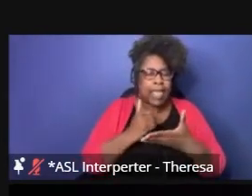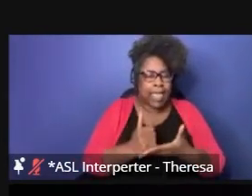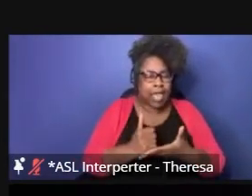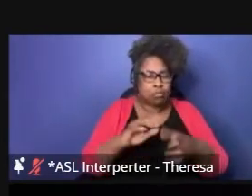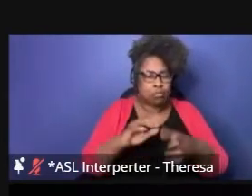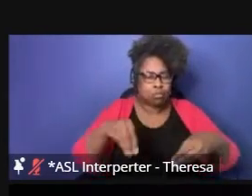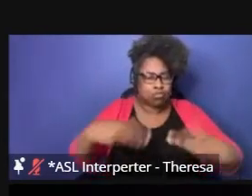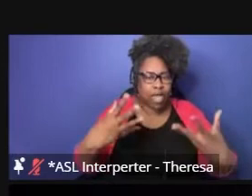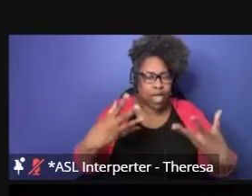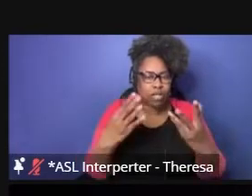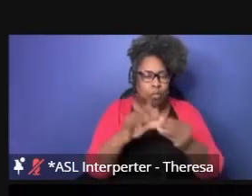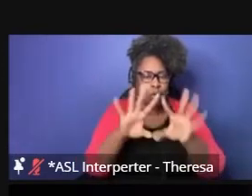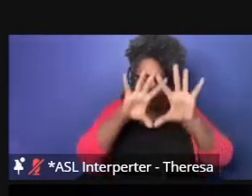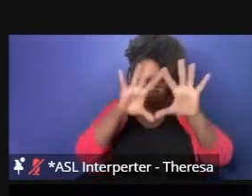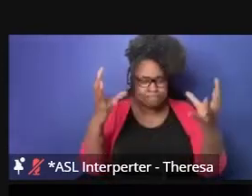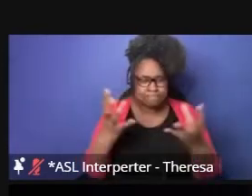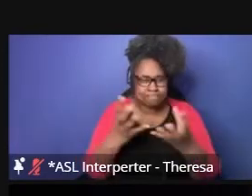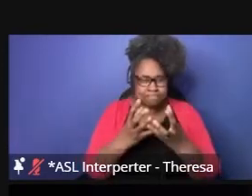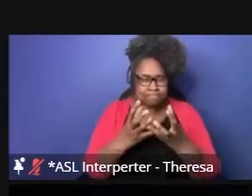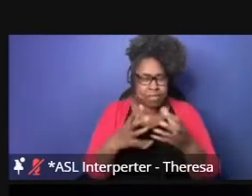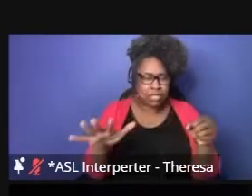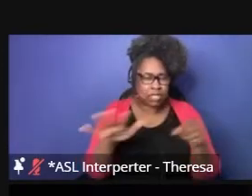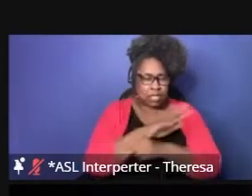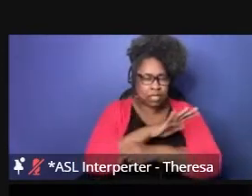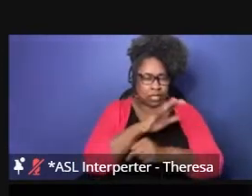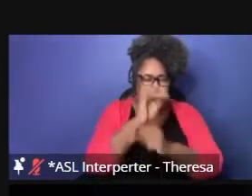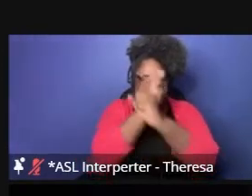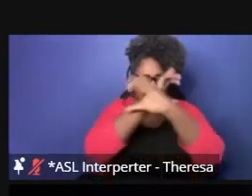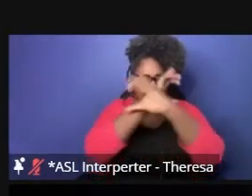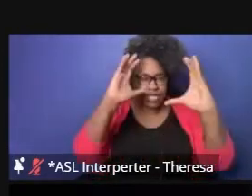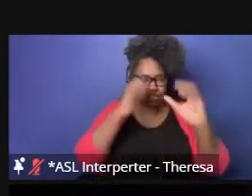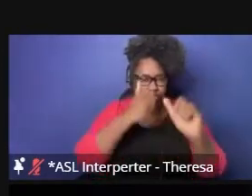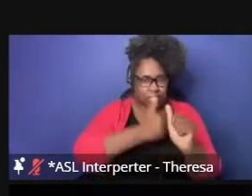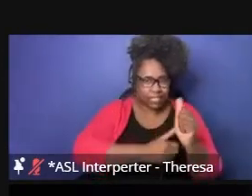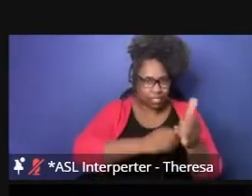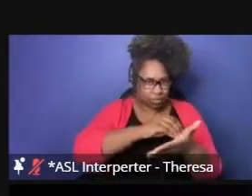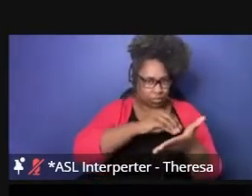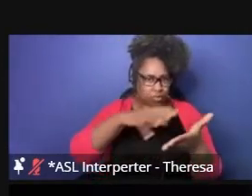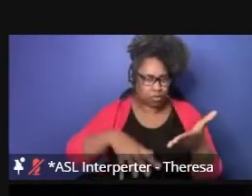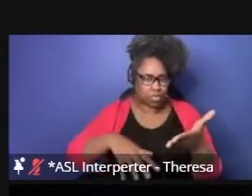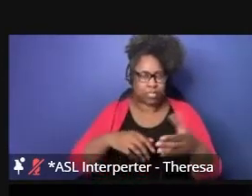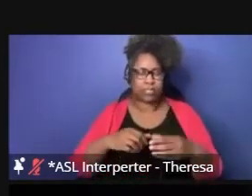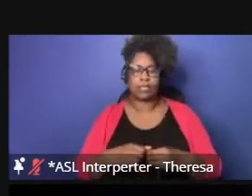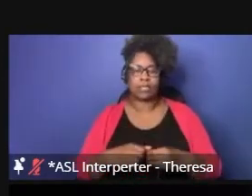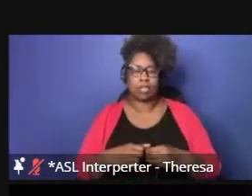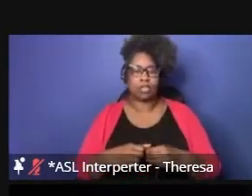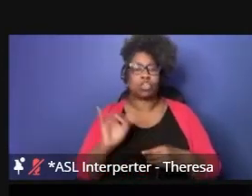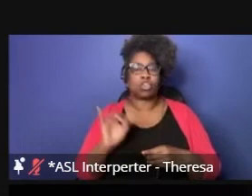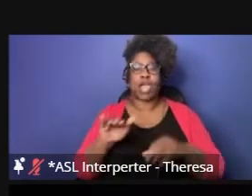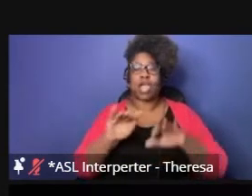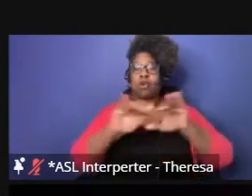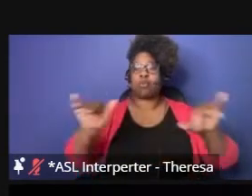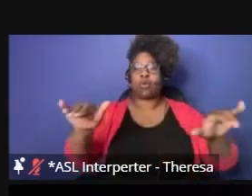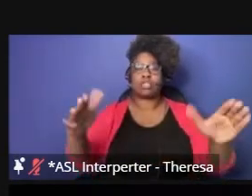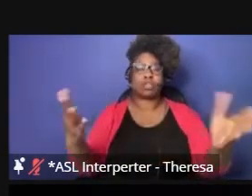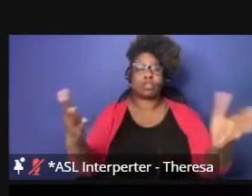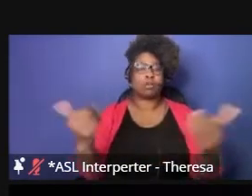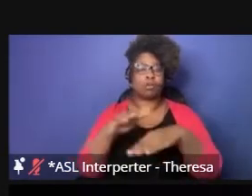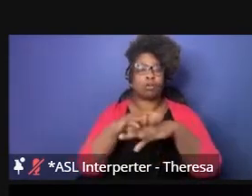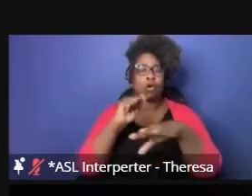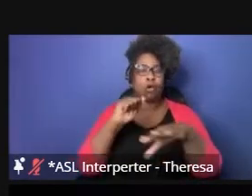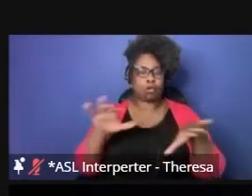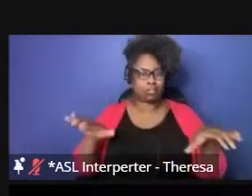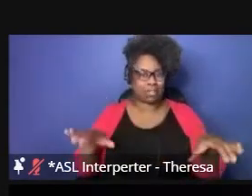And so this was a really powerful call to action for those of us who have been working on this grant,